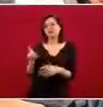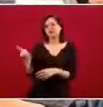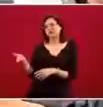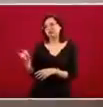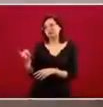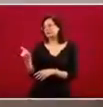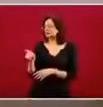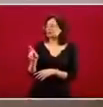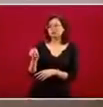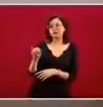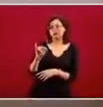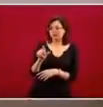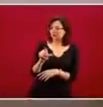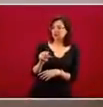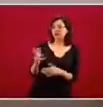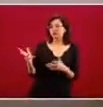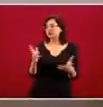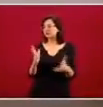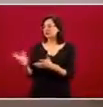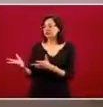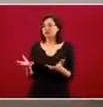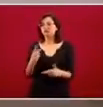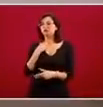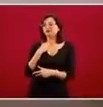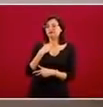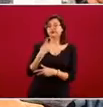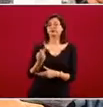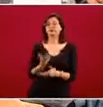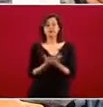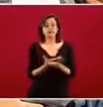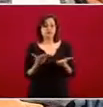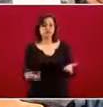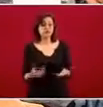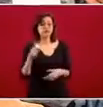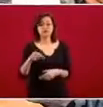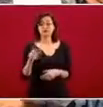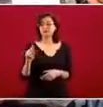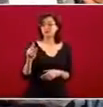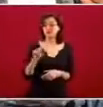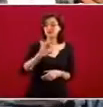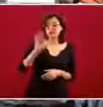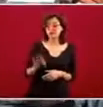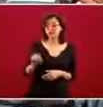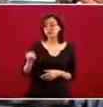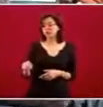buy them from outside. We, because the main goal is to save lives.